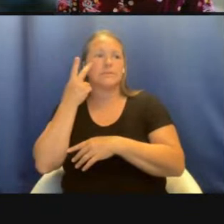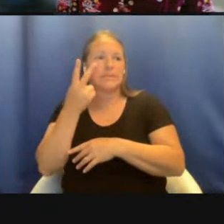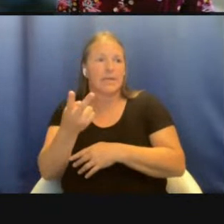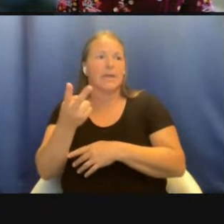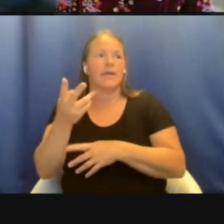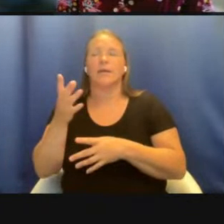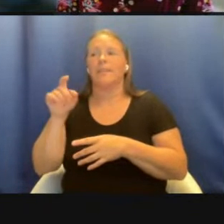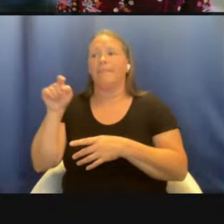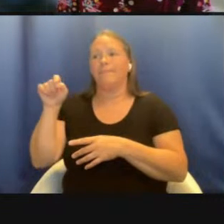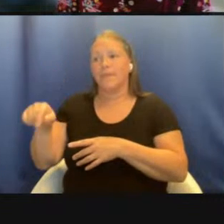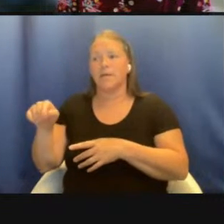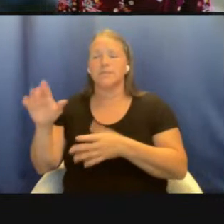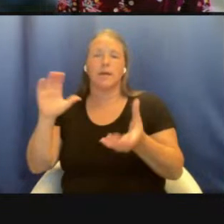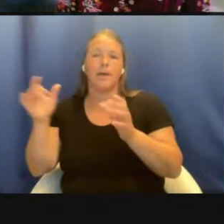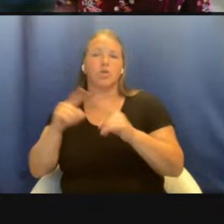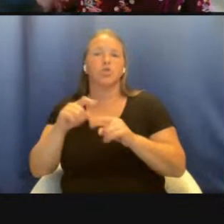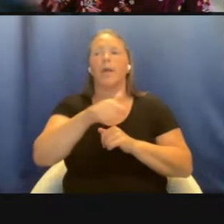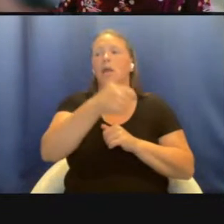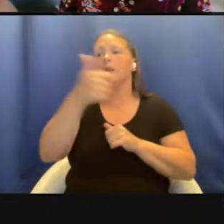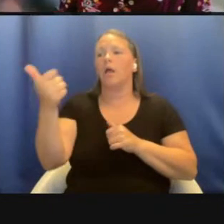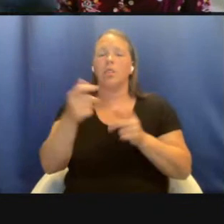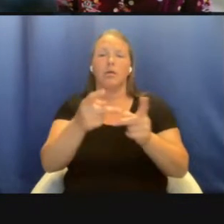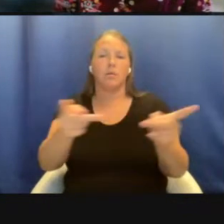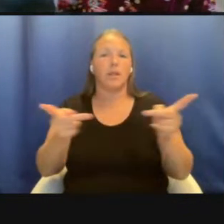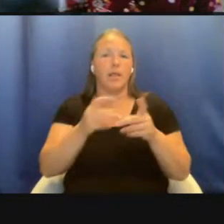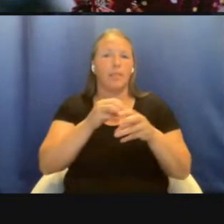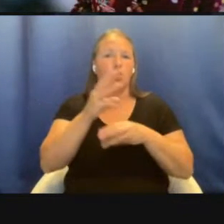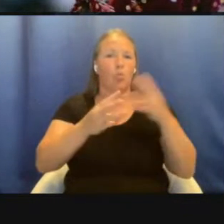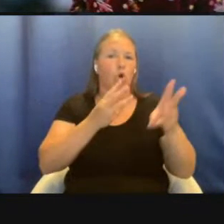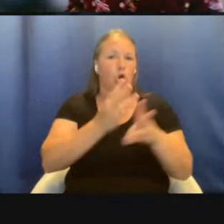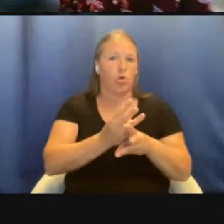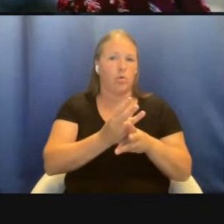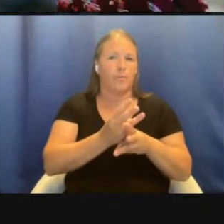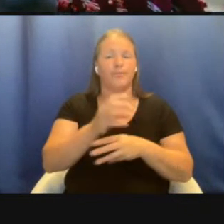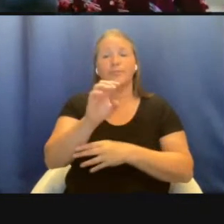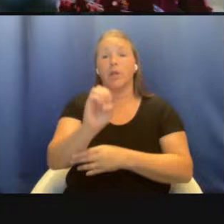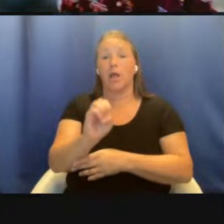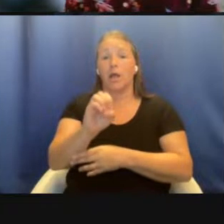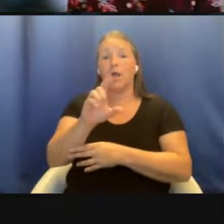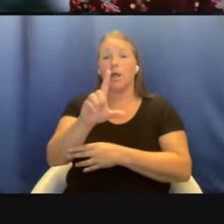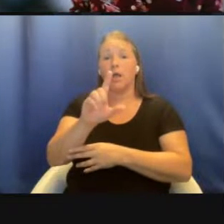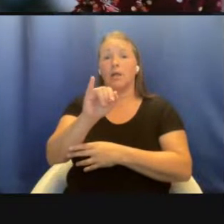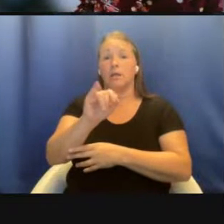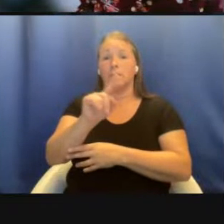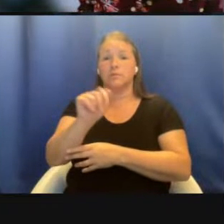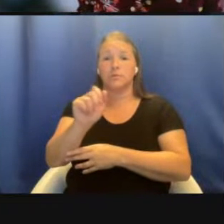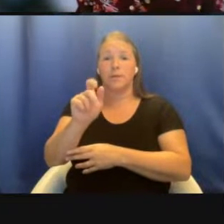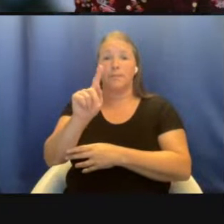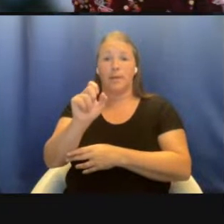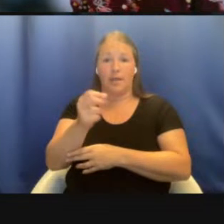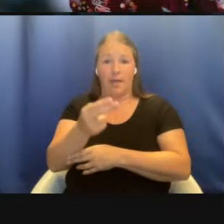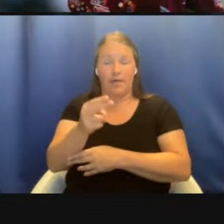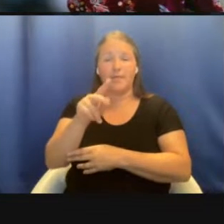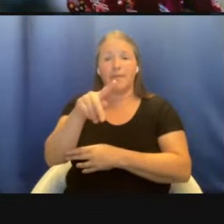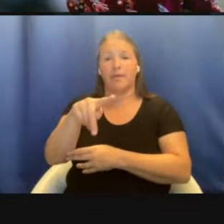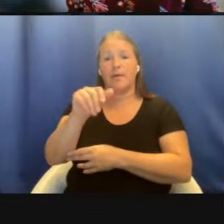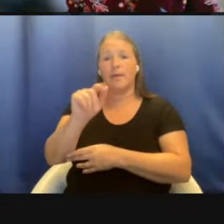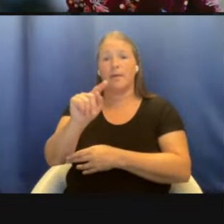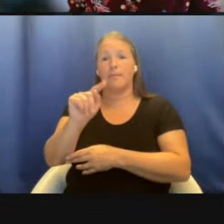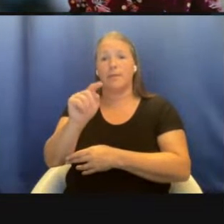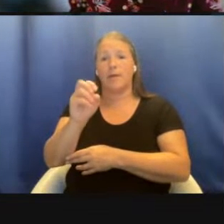Elizabeth Patterson, who adored Europe, of course, being the antithesis of her father, Irish-born, and